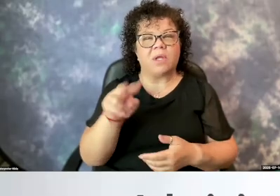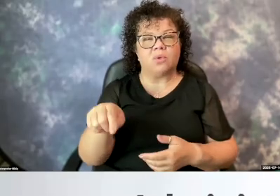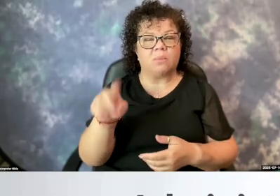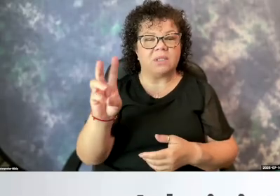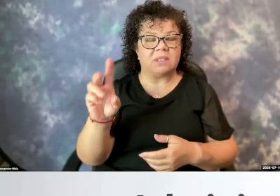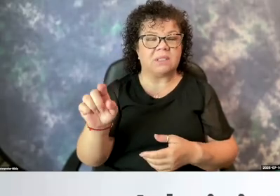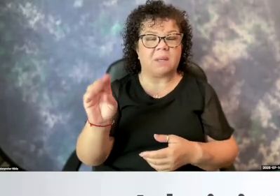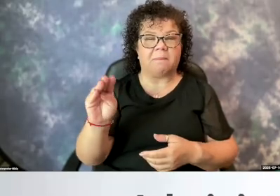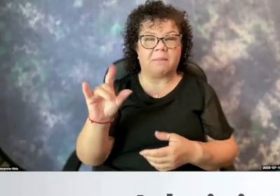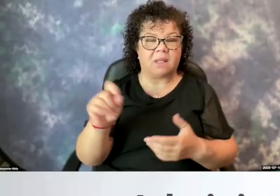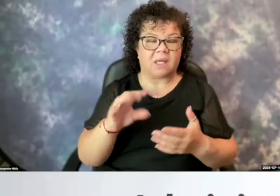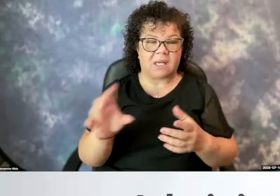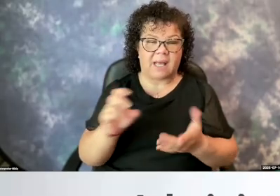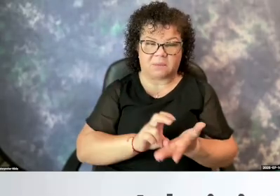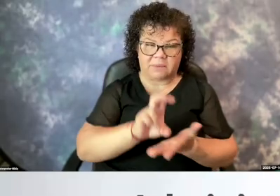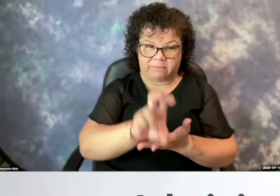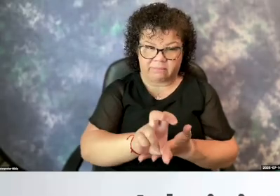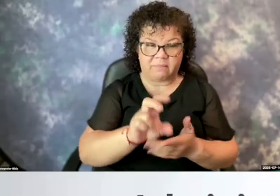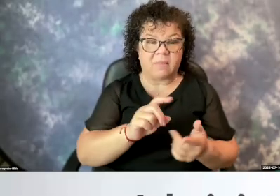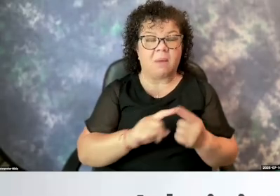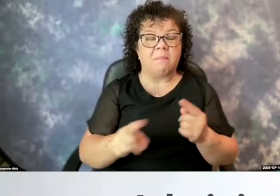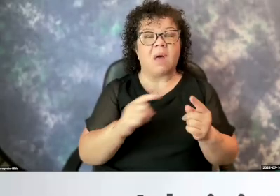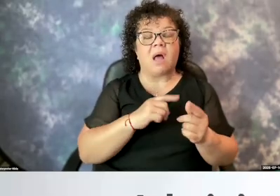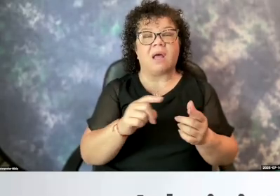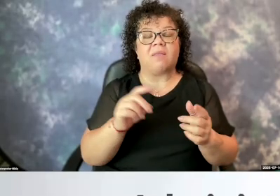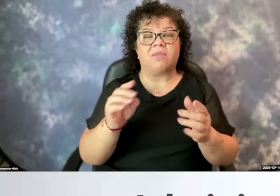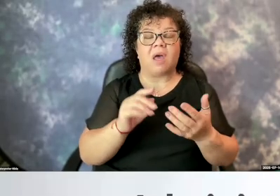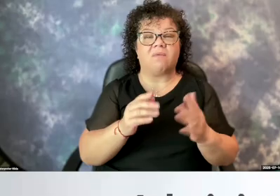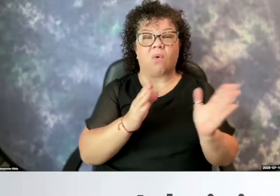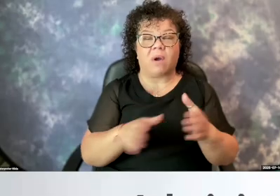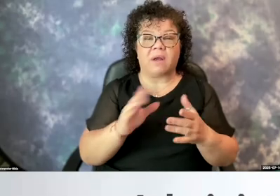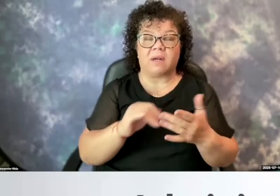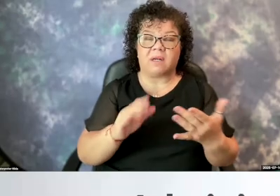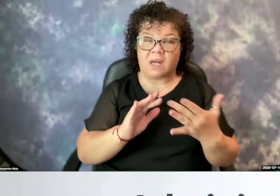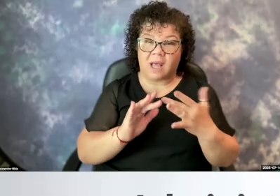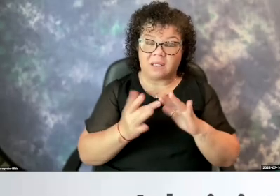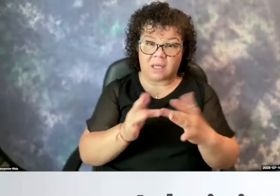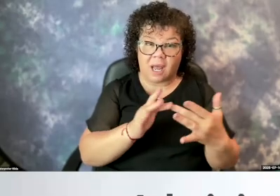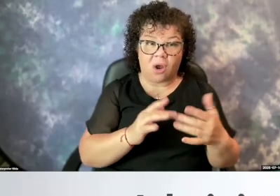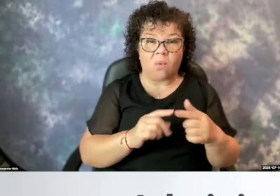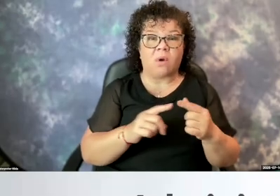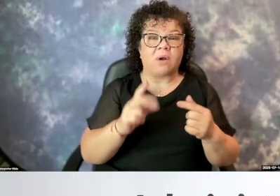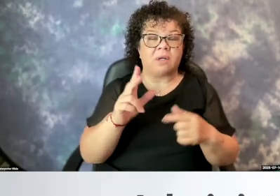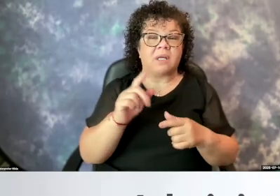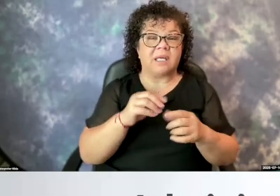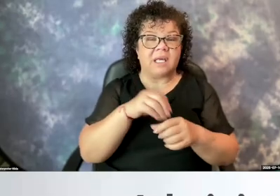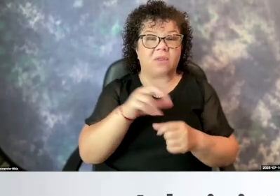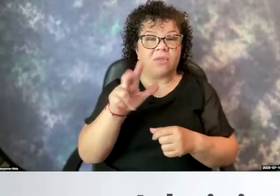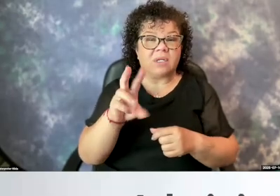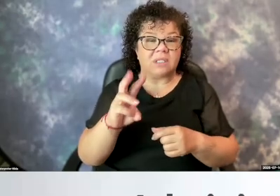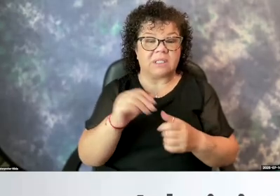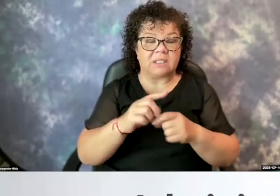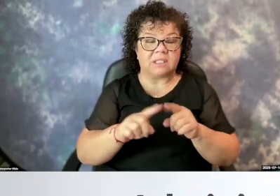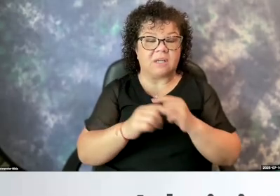About $22 million has been allocated to the program to date. Grid Alternatives, the program administrator, organizes a statewide